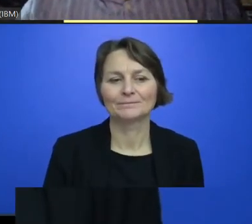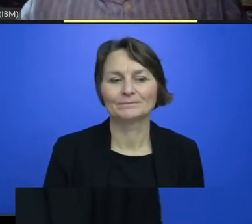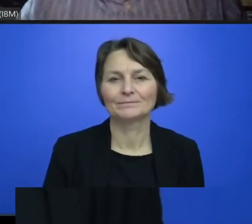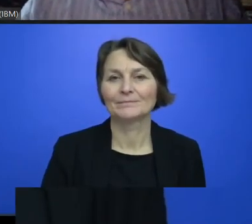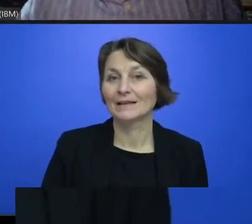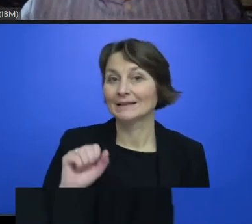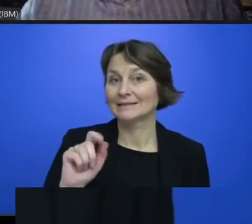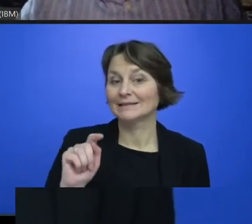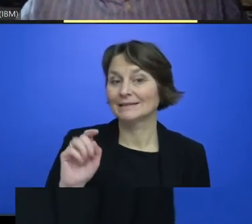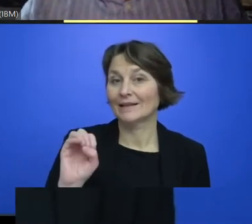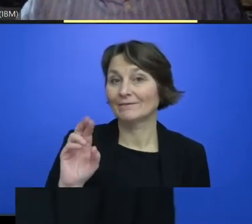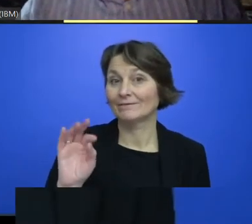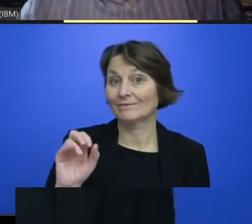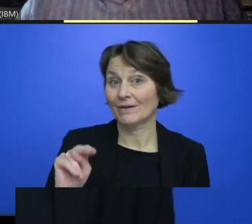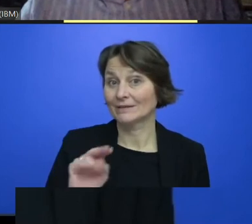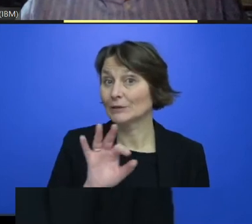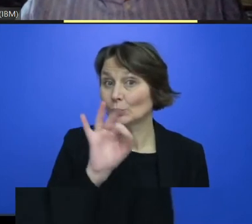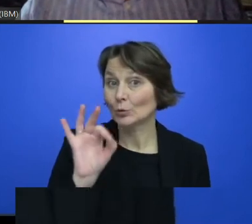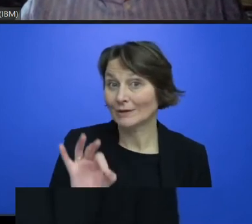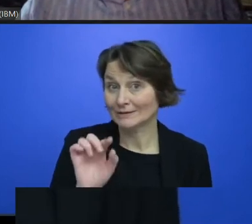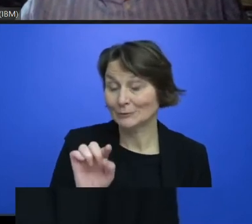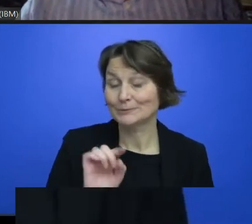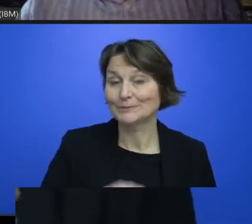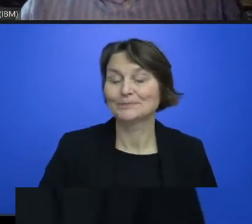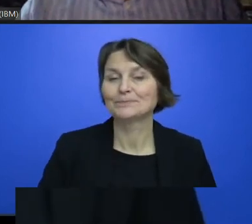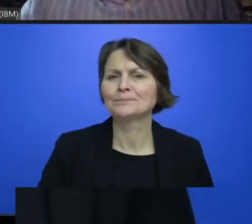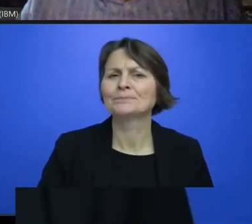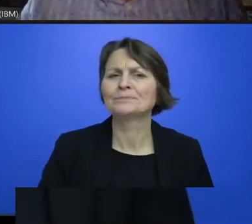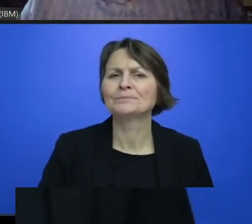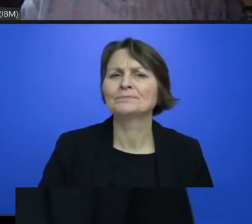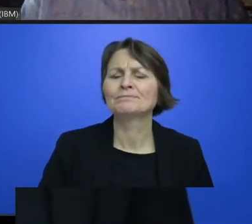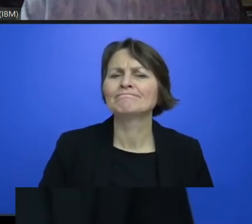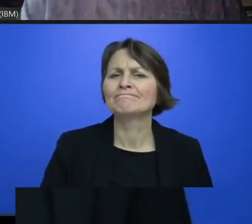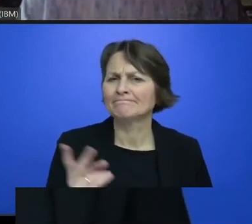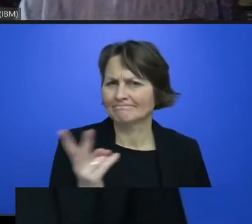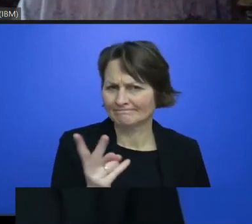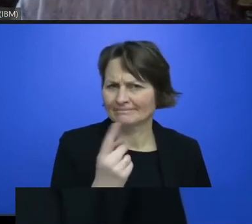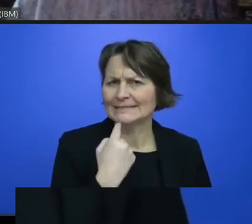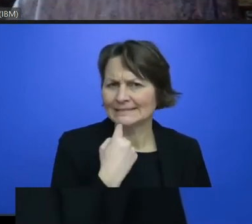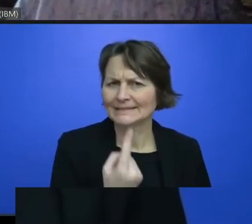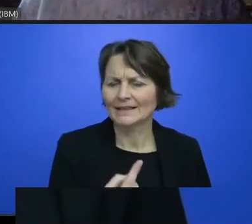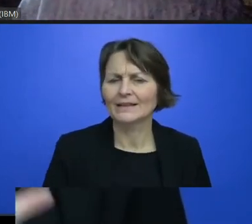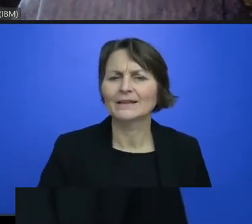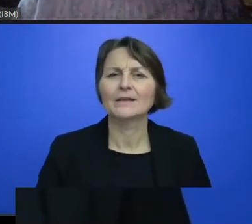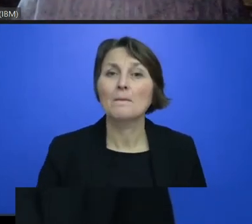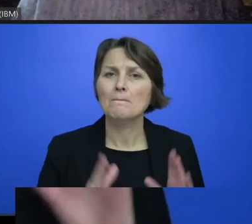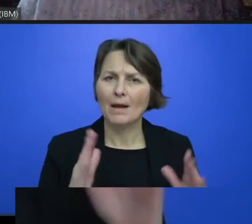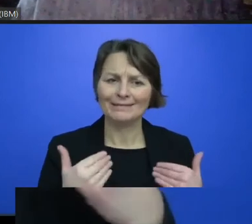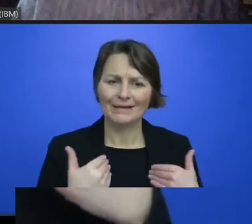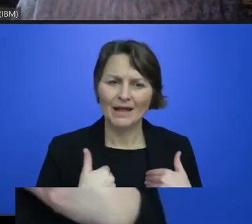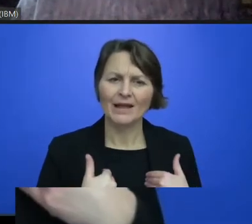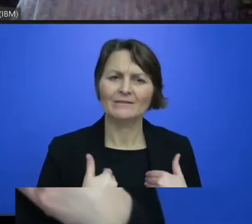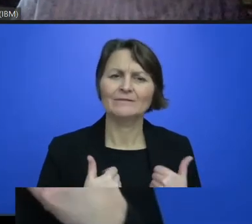Thank you. We have a question to you, which links to what both of you said. There's also definitely a need for policymakers